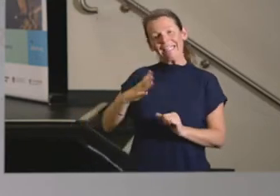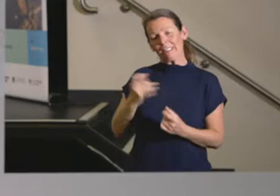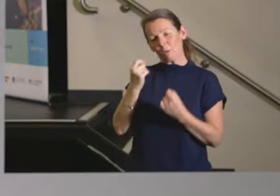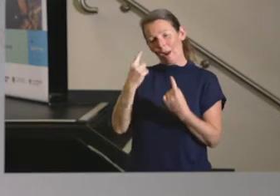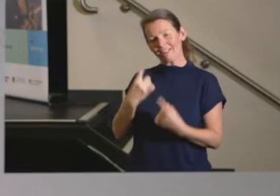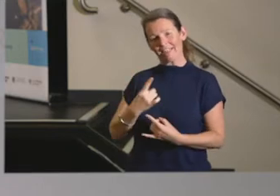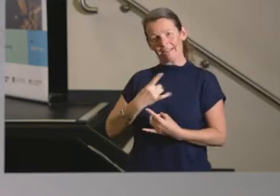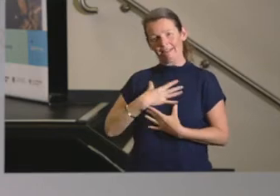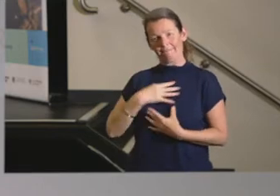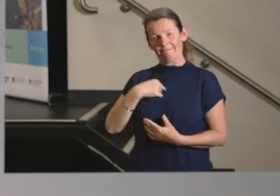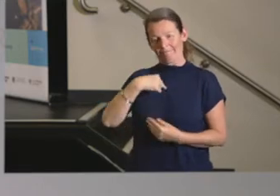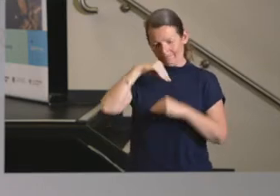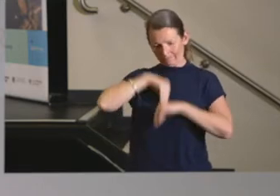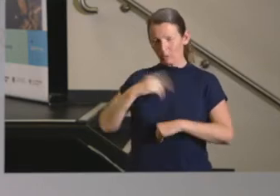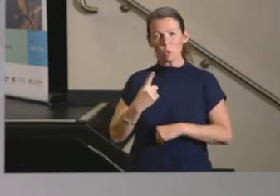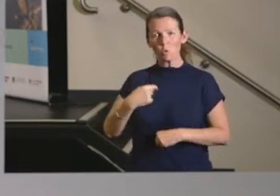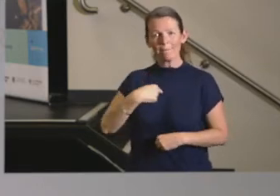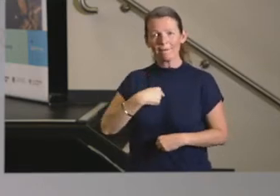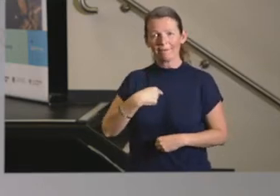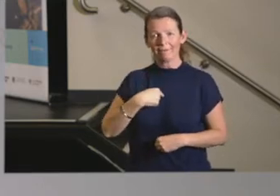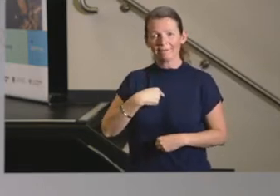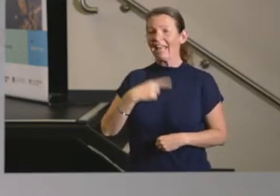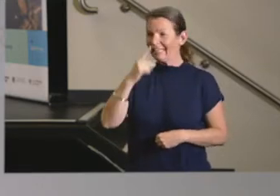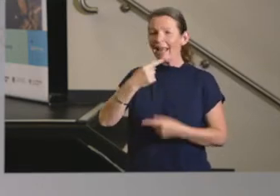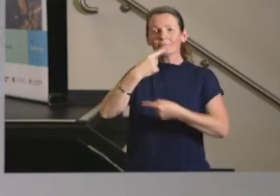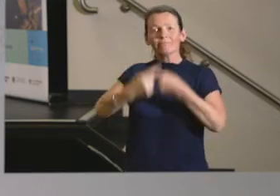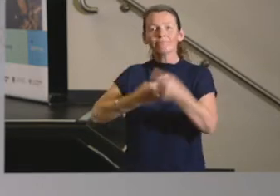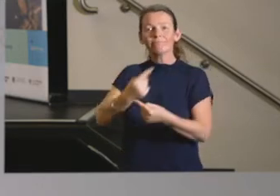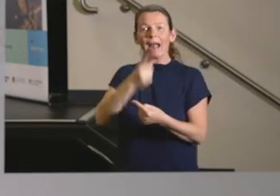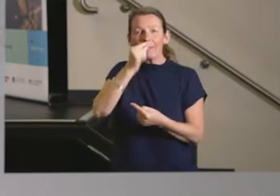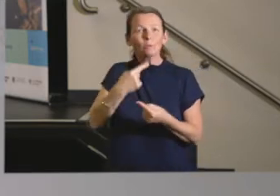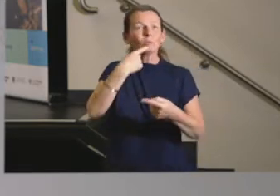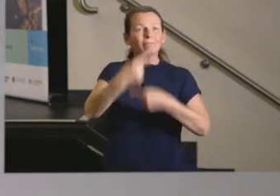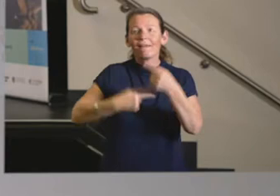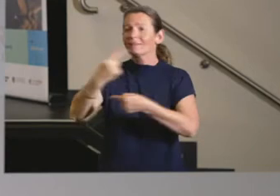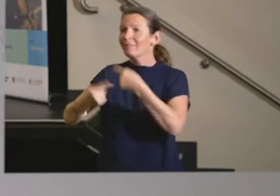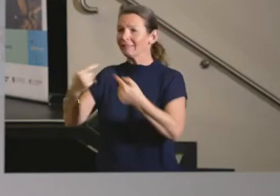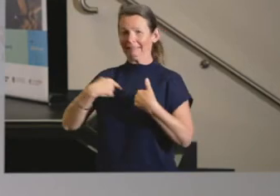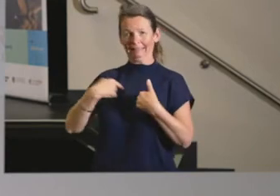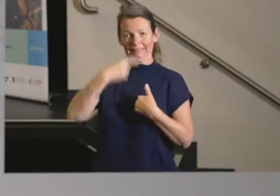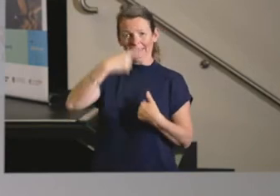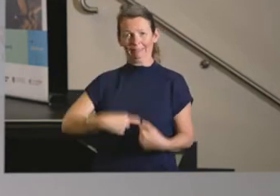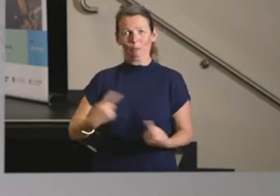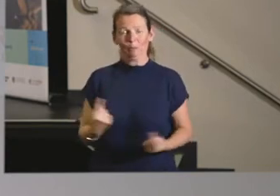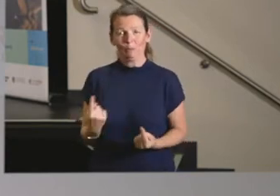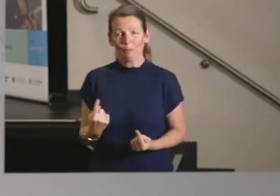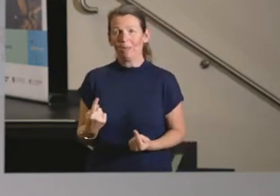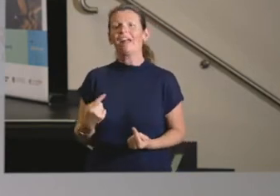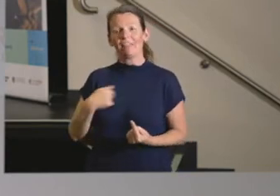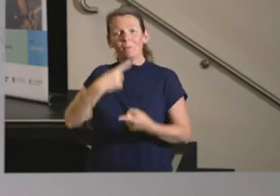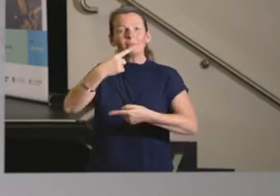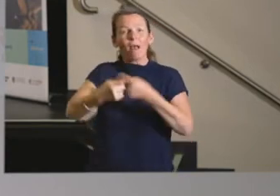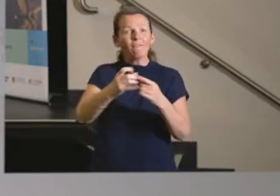are and being able to articulate that and being able to draw together a common narrative that will bring people